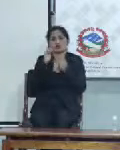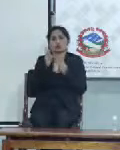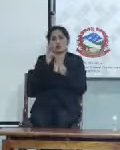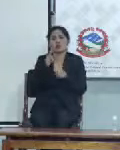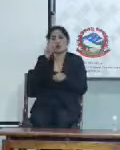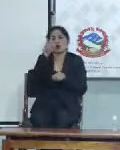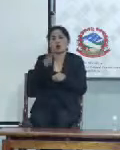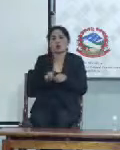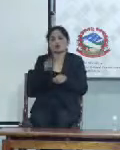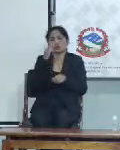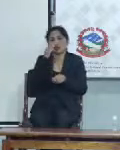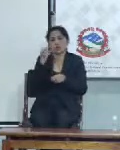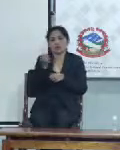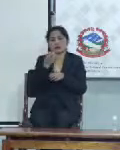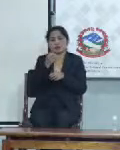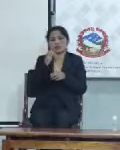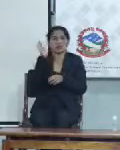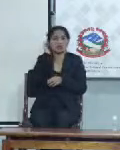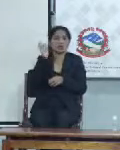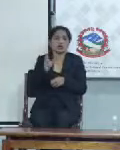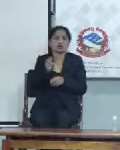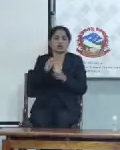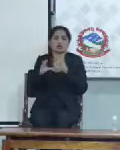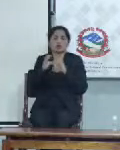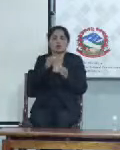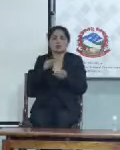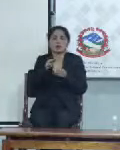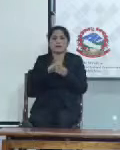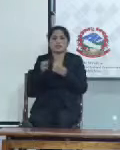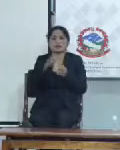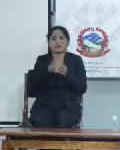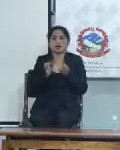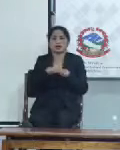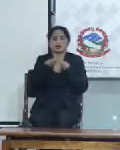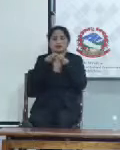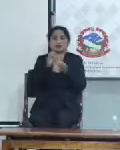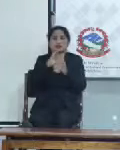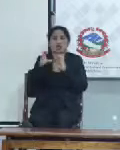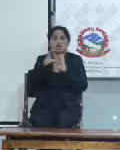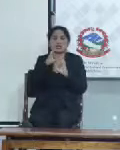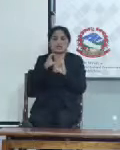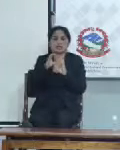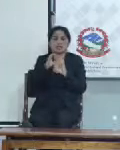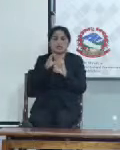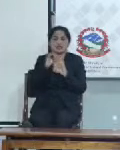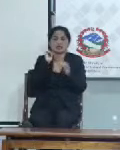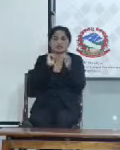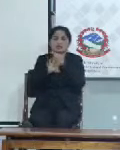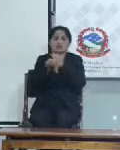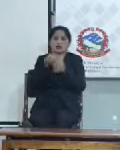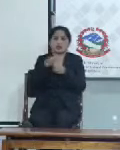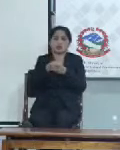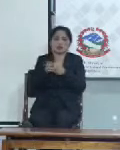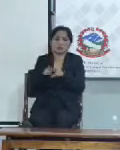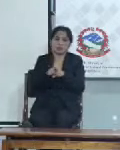also we have a provision to make that communication, but we have very limit, only in a few.